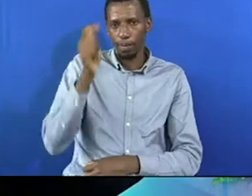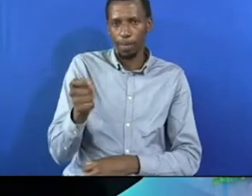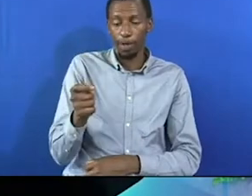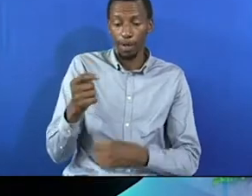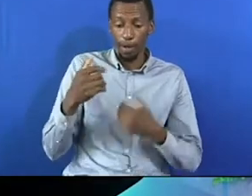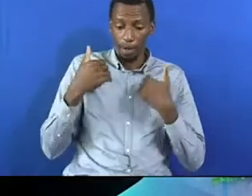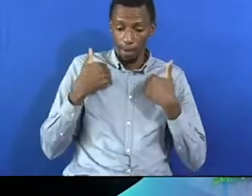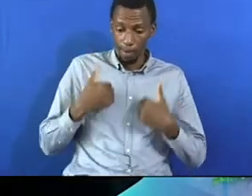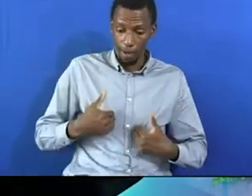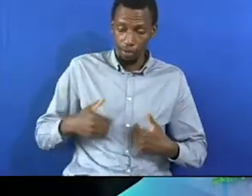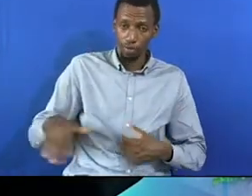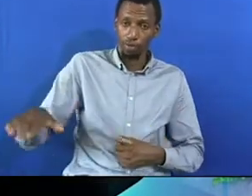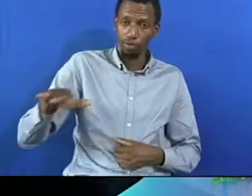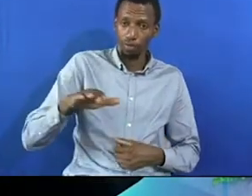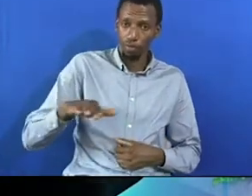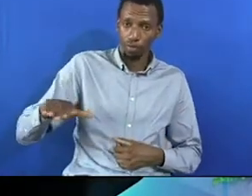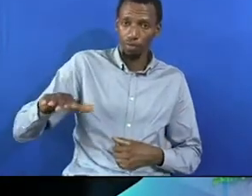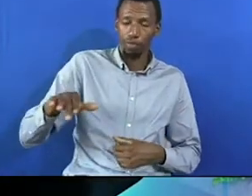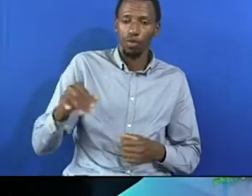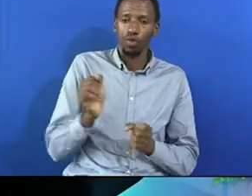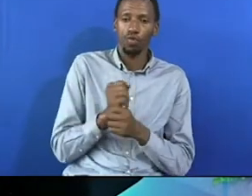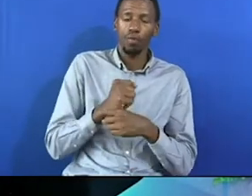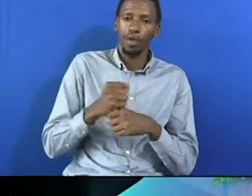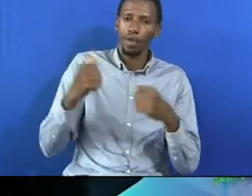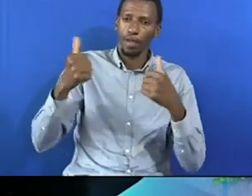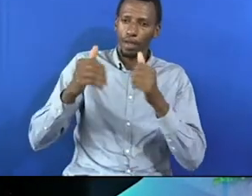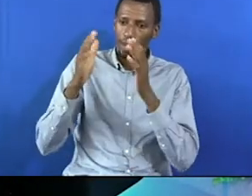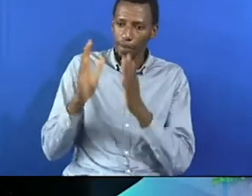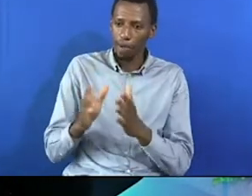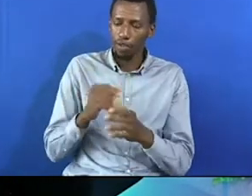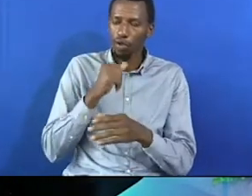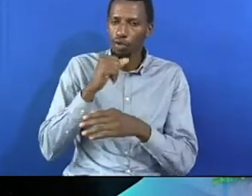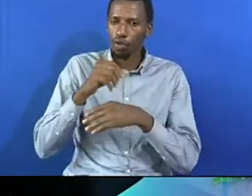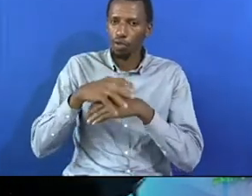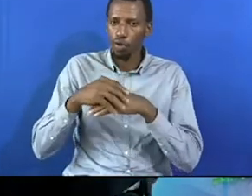make anyone uncomfortable because of their marital status.